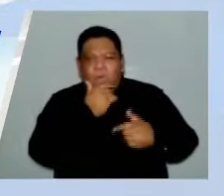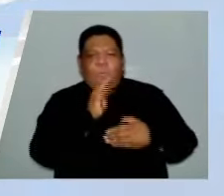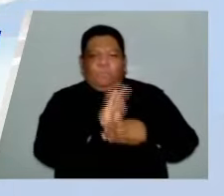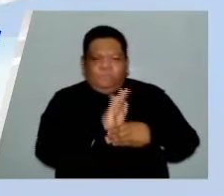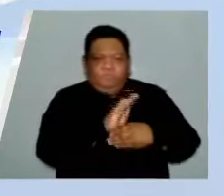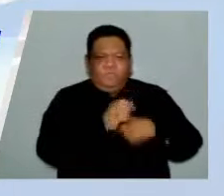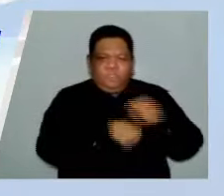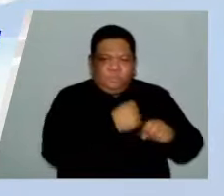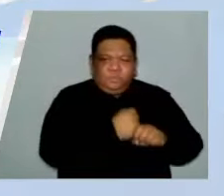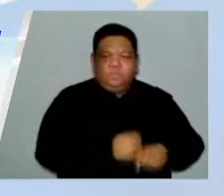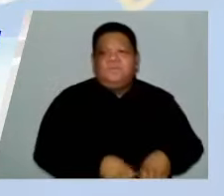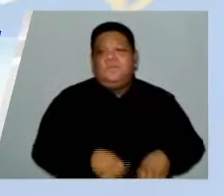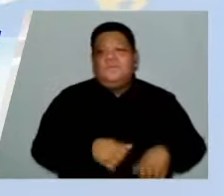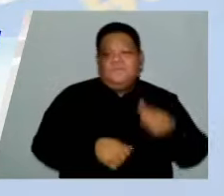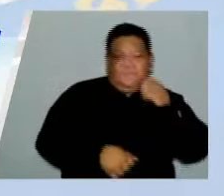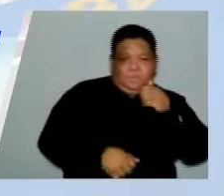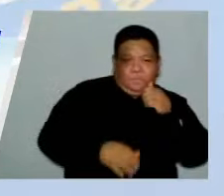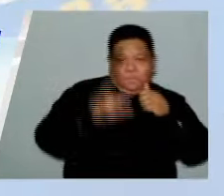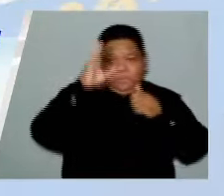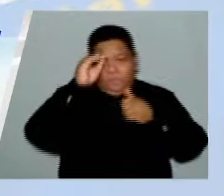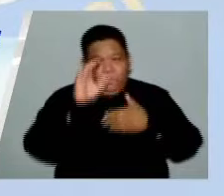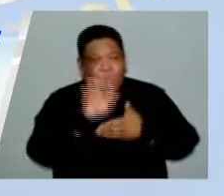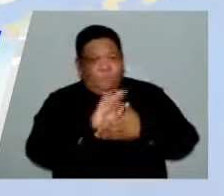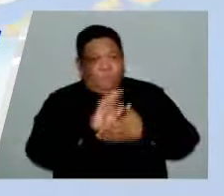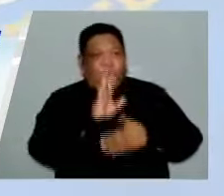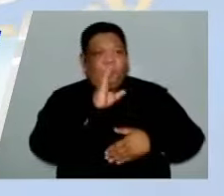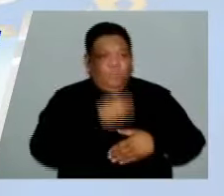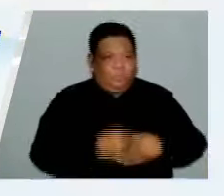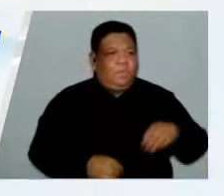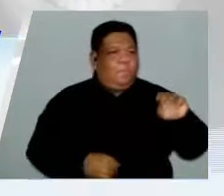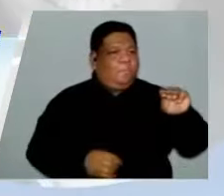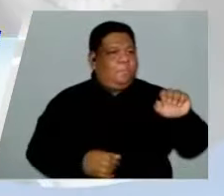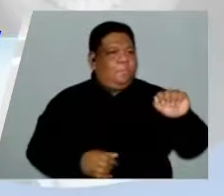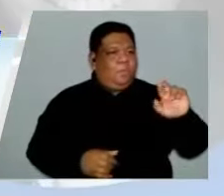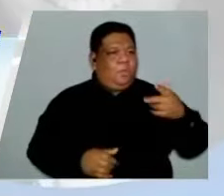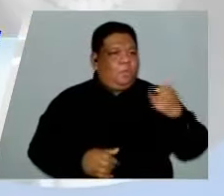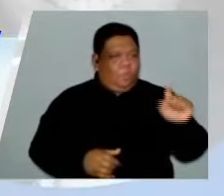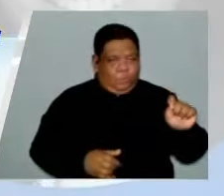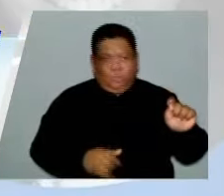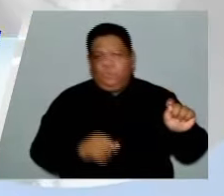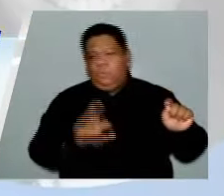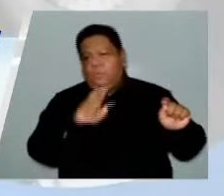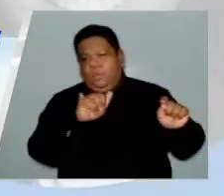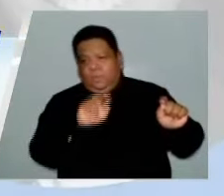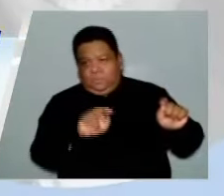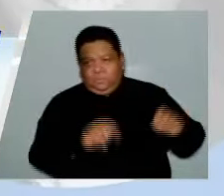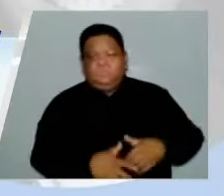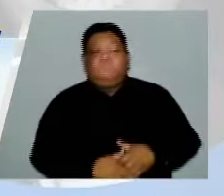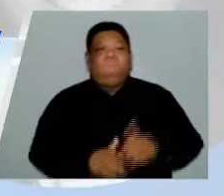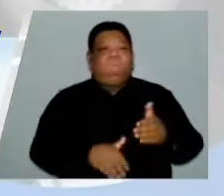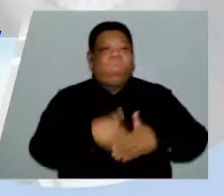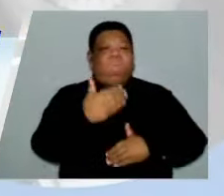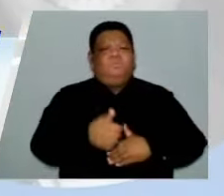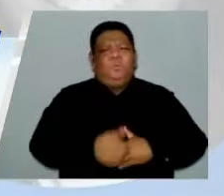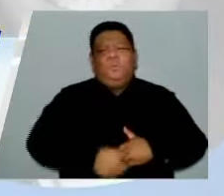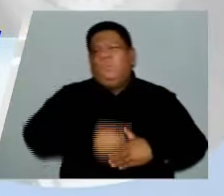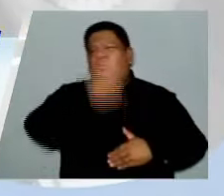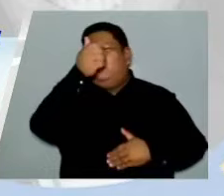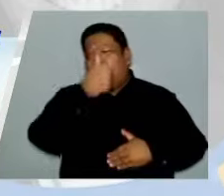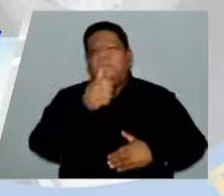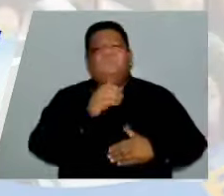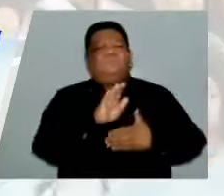Year naman ang mga bida nitong sina Margot Robbie at Ryan Gosling. Nanalo ng Movie Performance of the Year para kay America